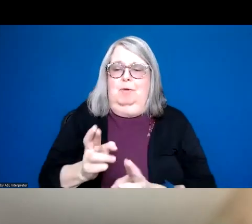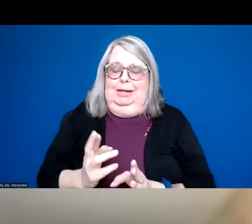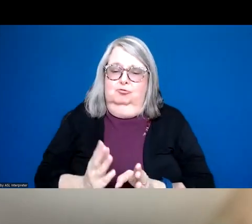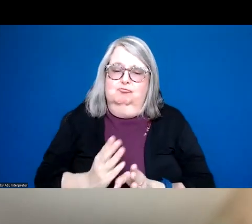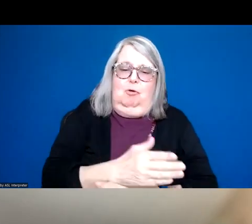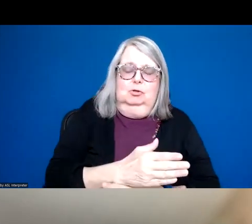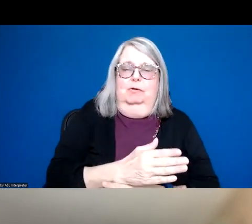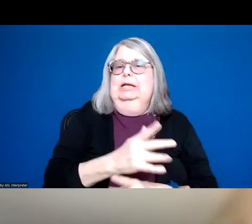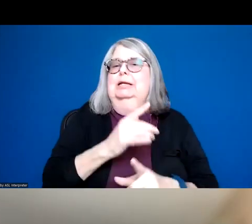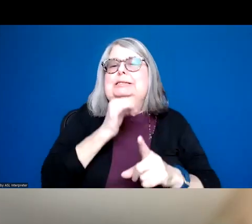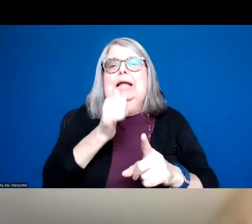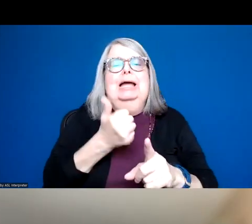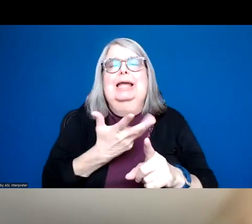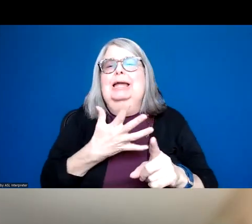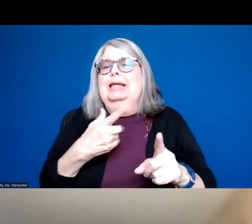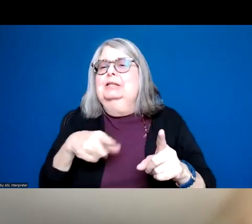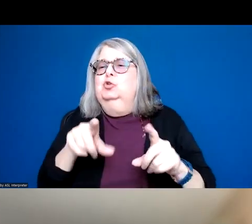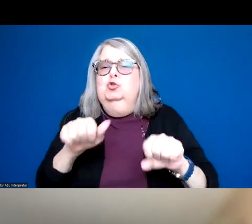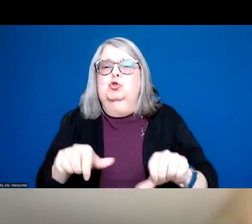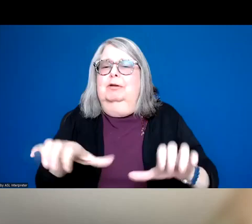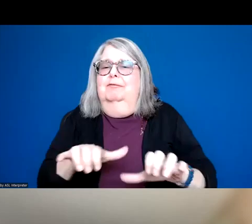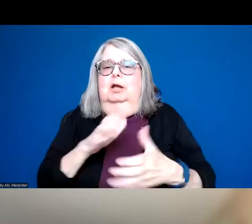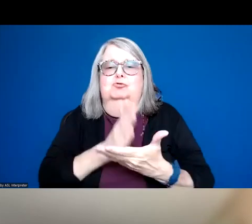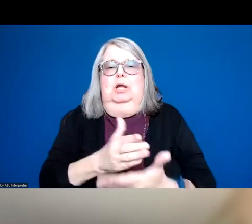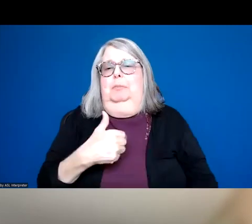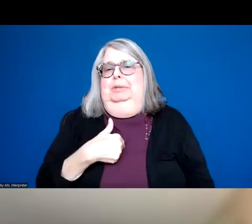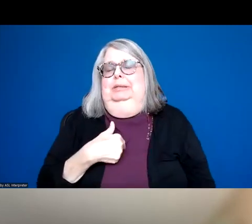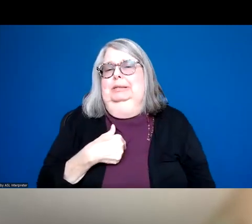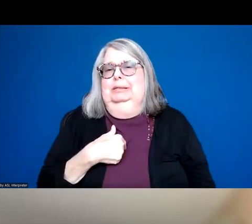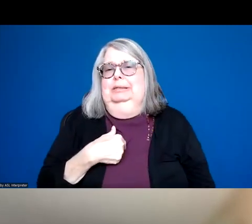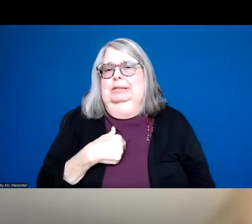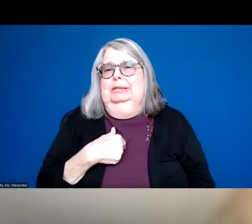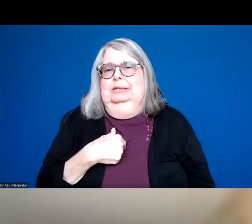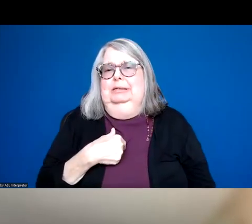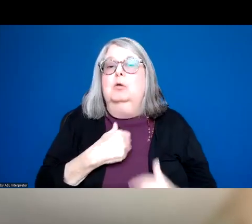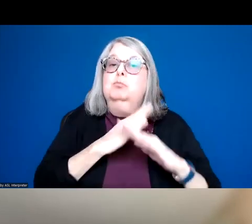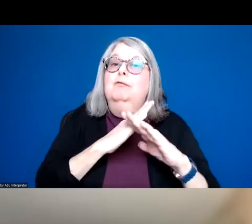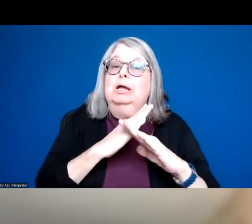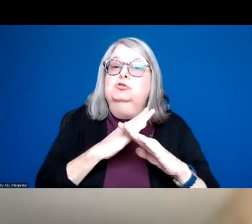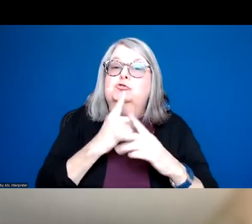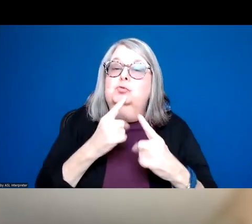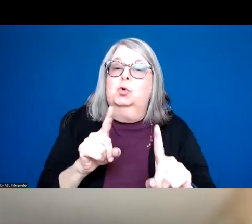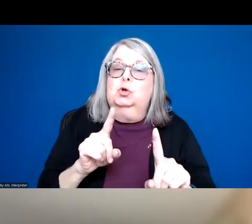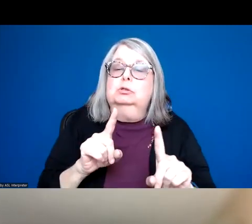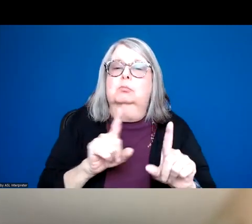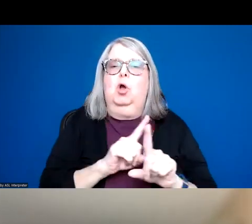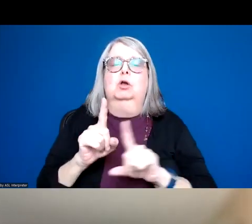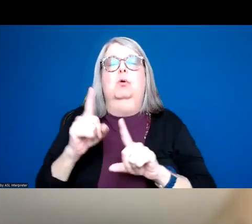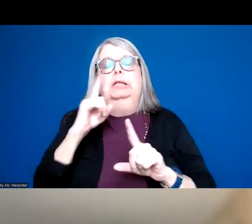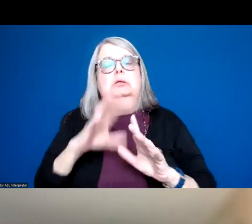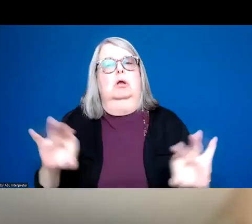not anything that you necessarily could have done to stop me. Prevention works, but also I think it's important